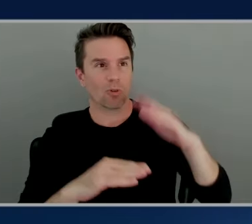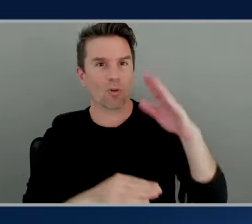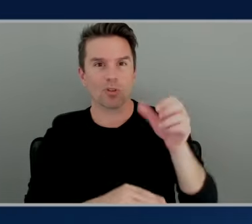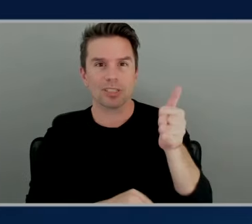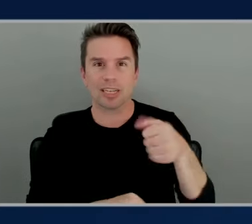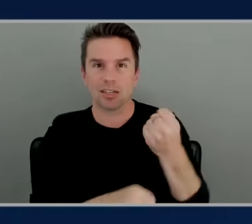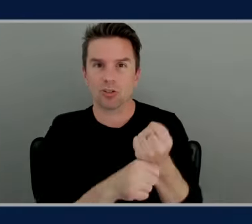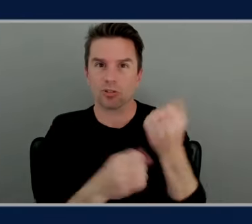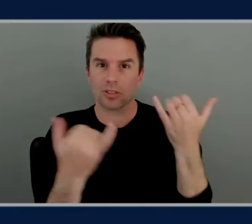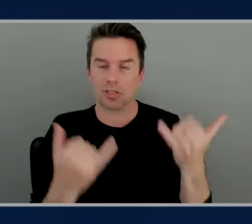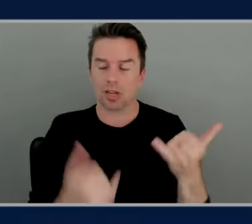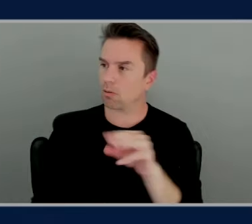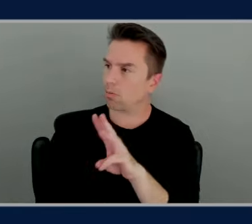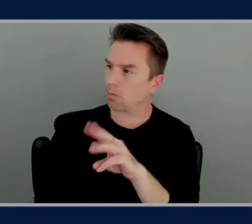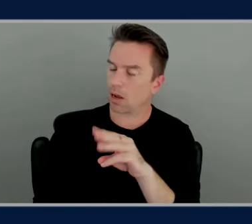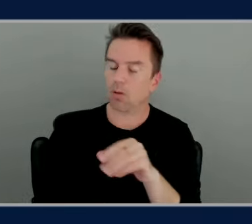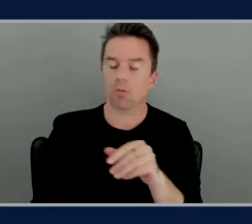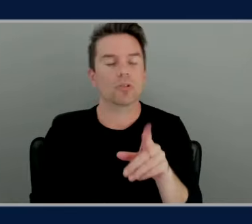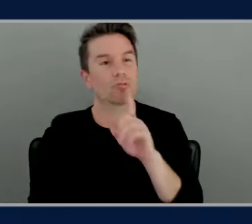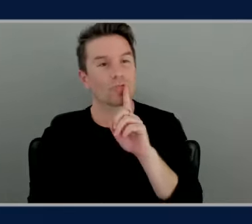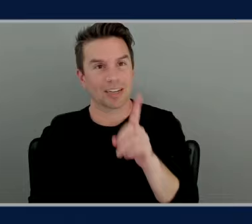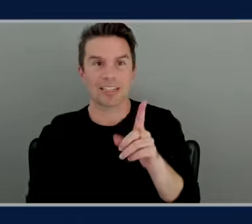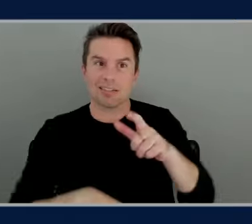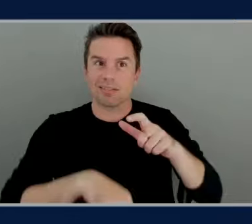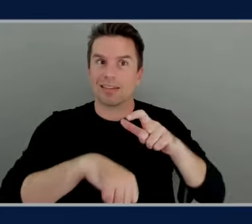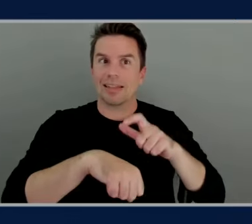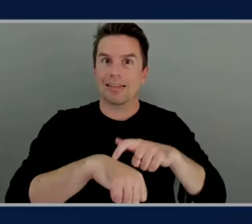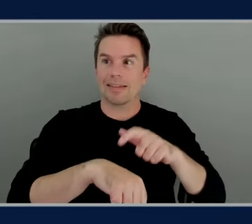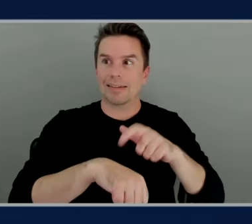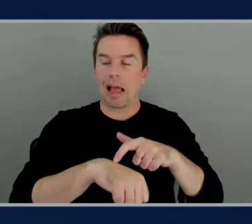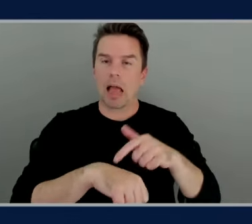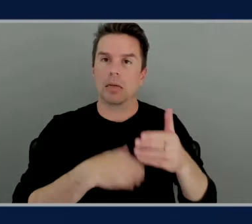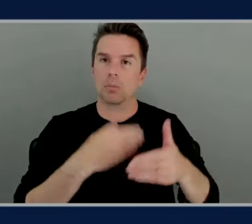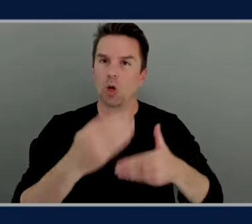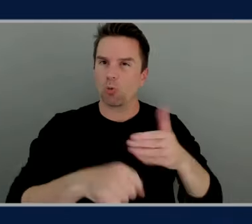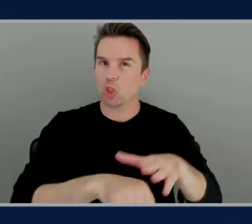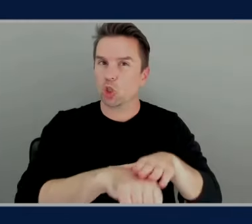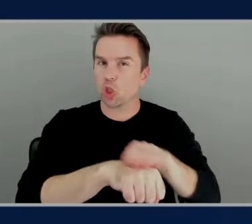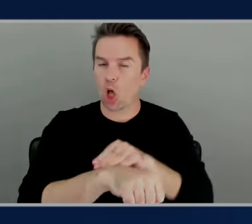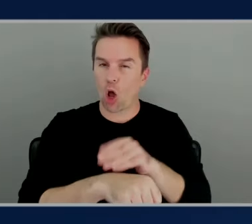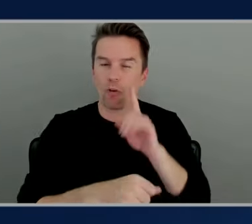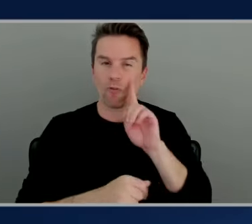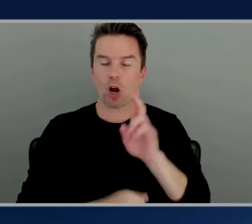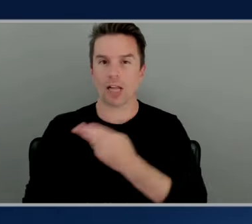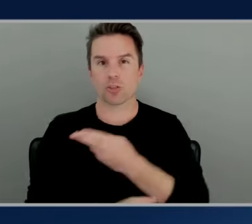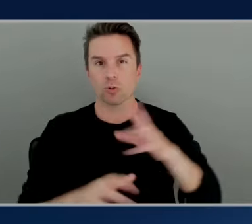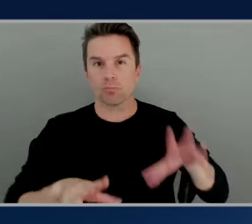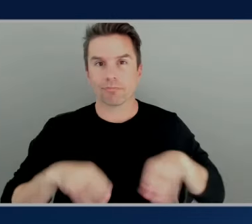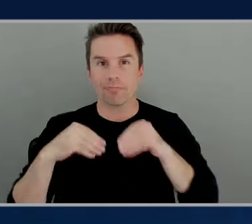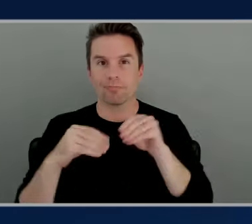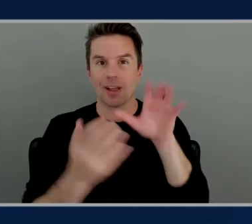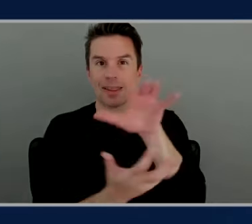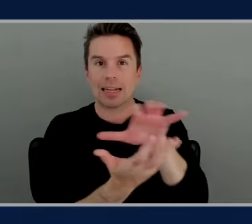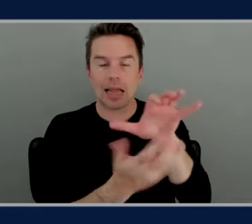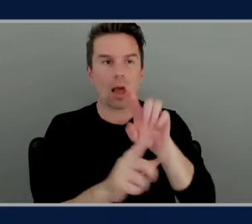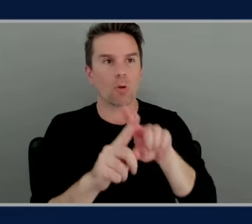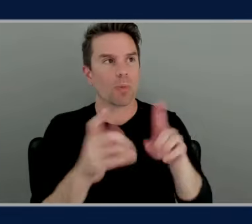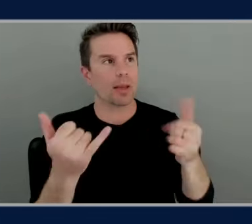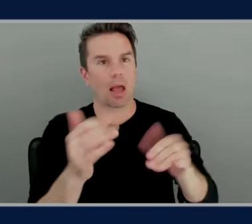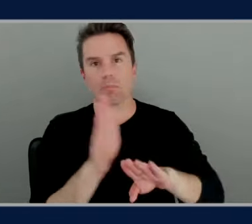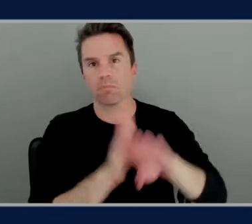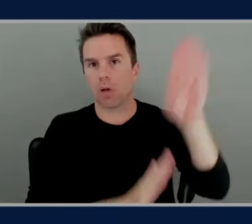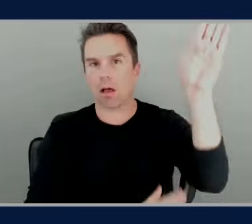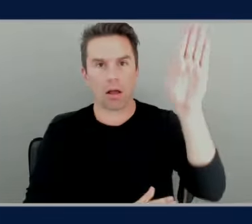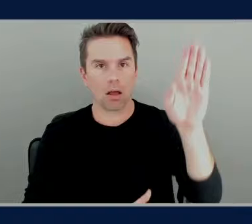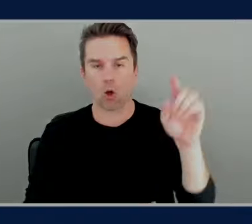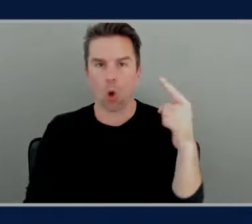It took us a little bit to get started to really embrace the cloud, but when we did, it really exploded, and we've been really, cloud only for,